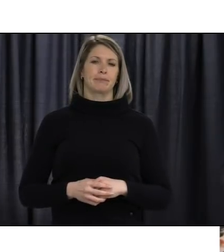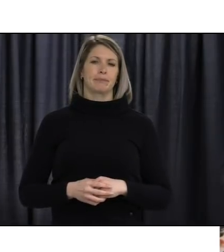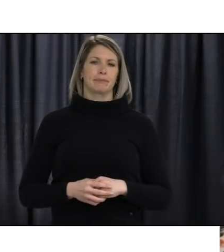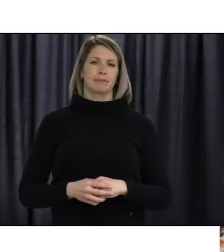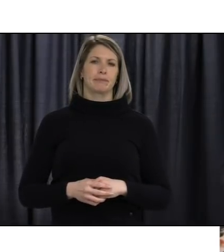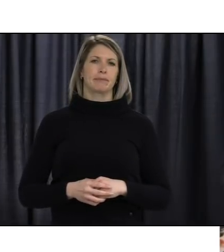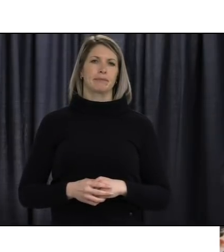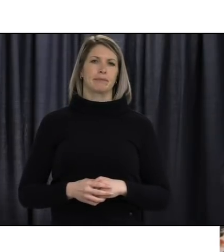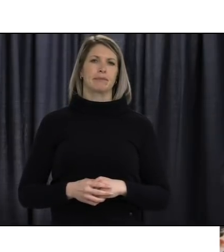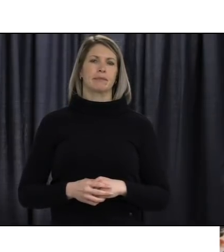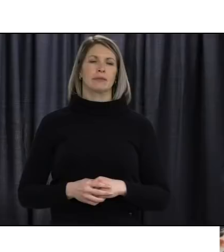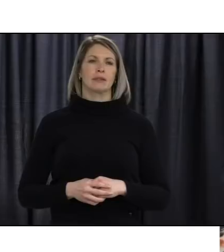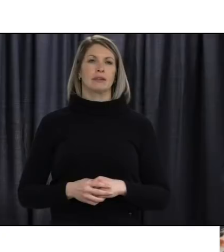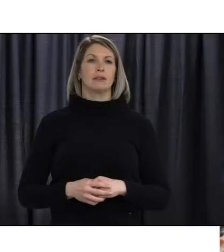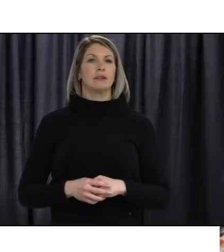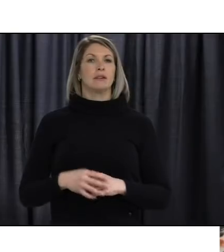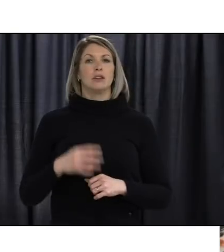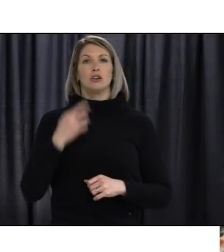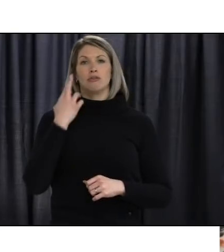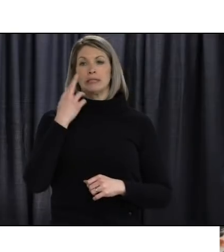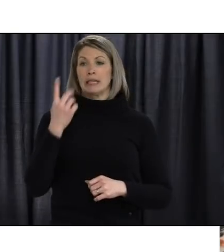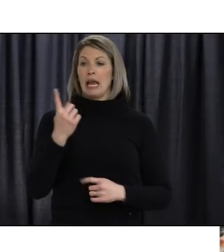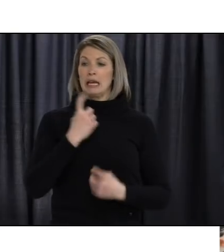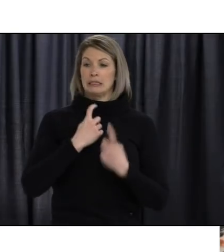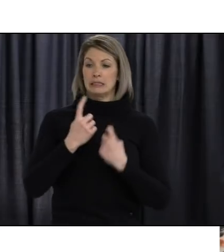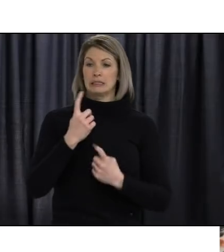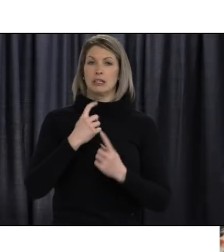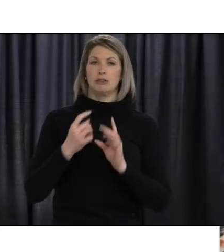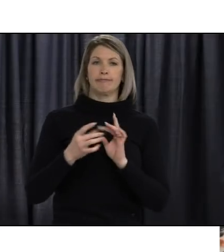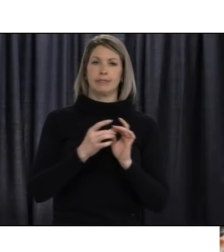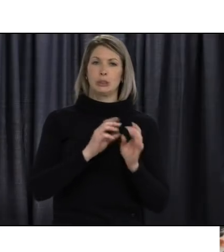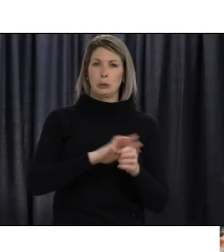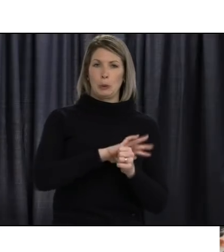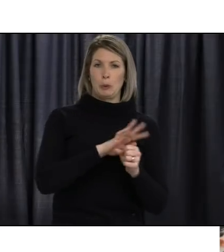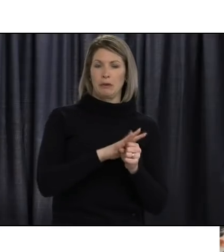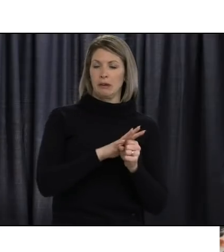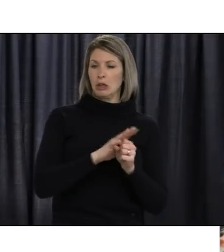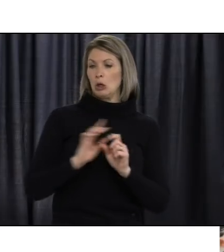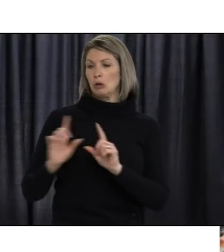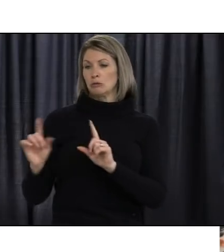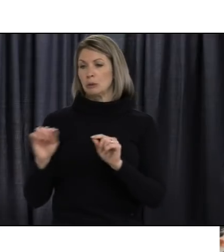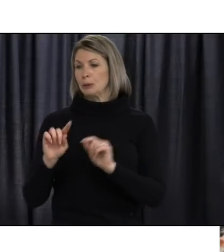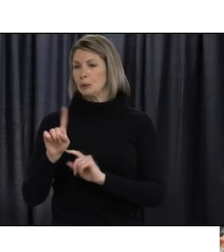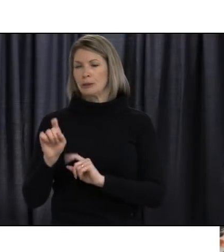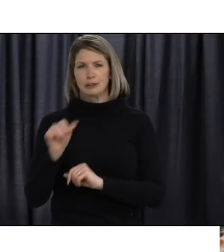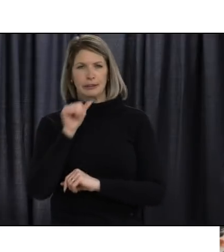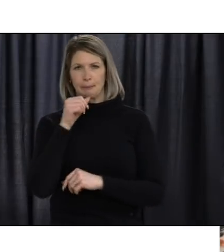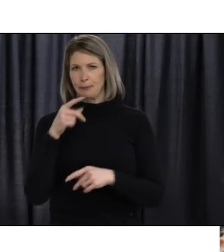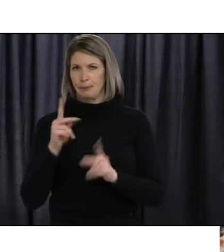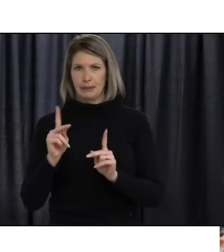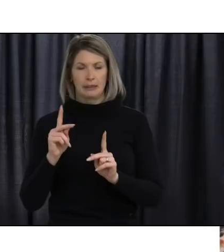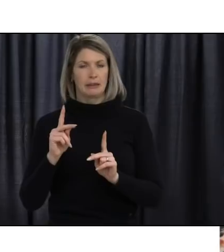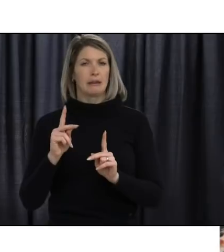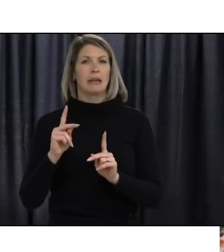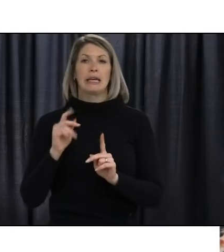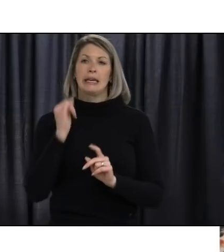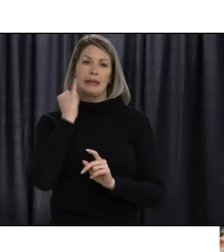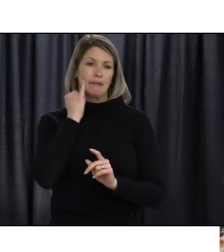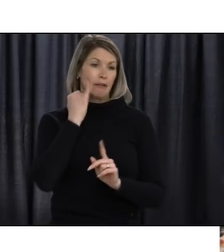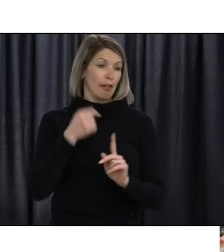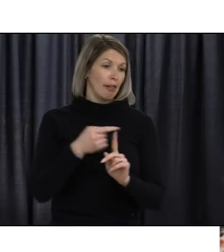these briefings is to address COVID-19 issues. All other government-related issues should be directed to the appropriate department or agency for